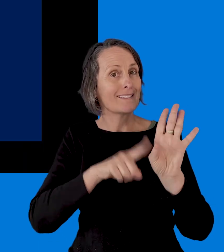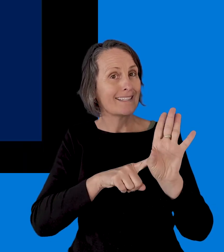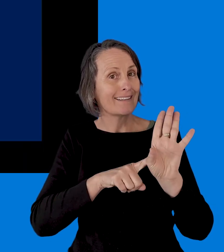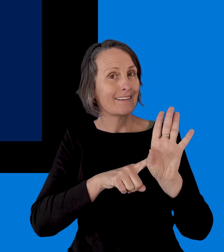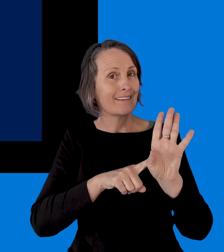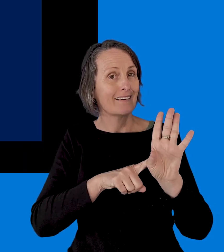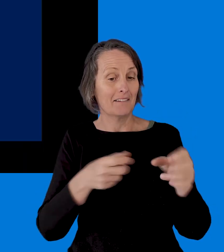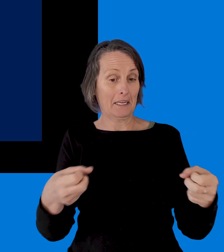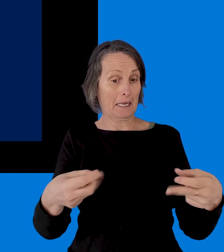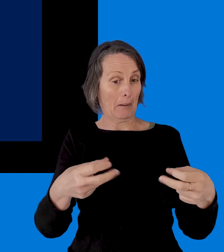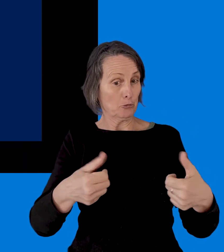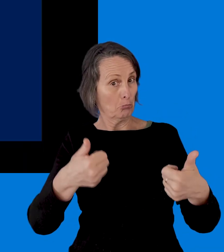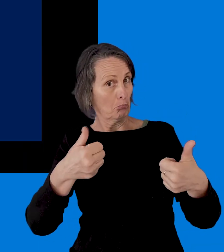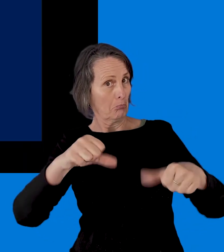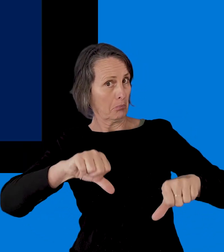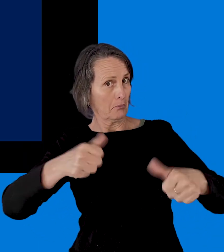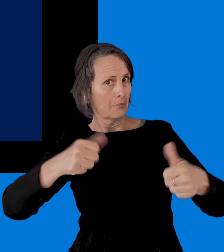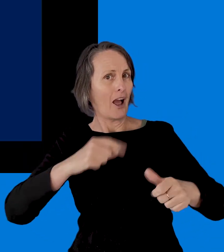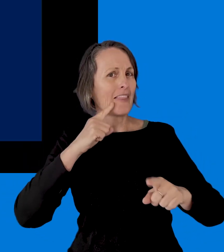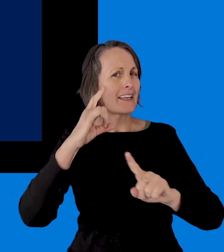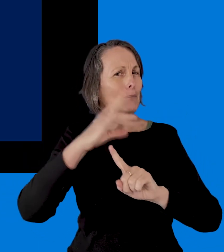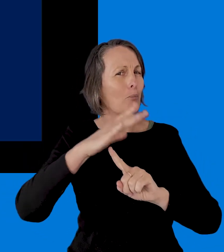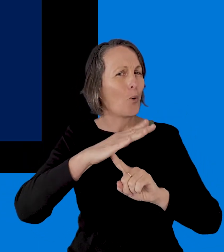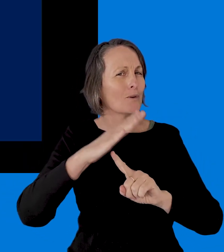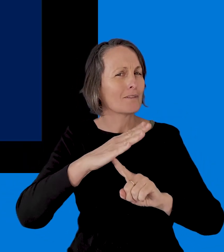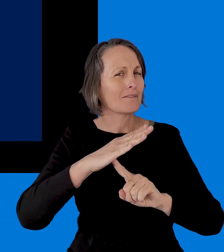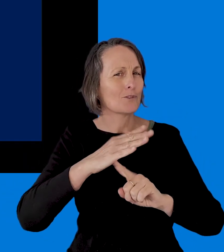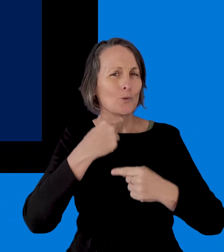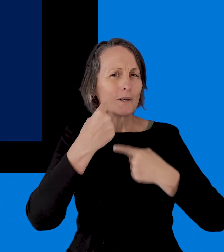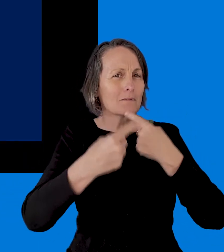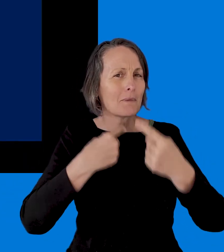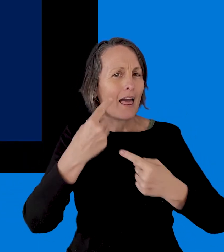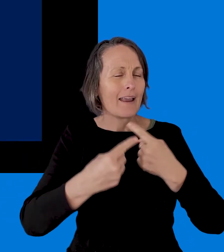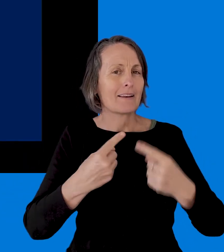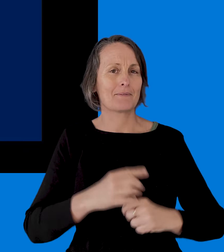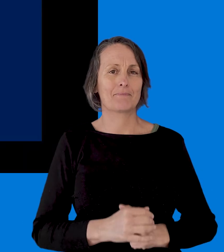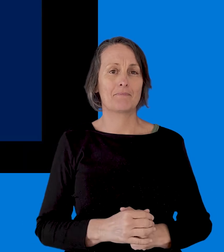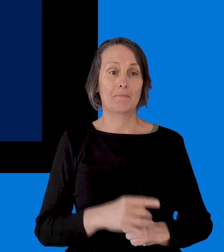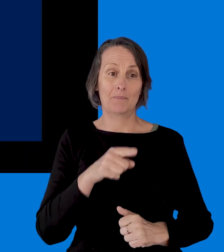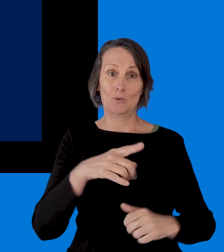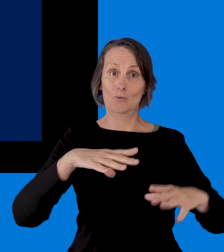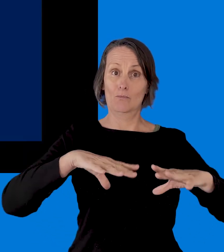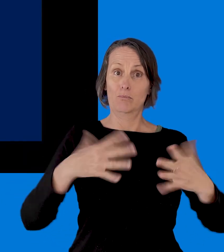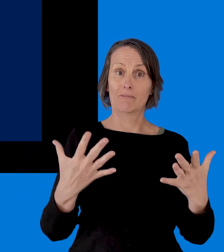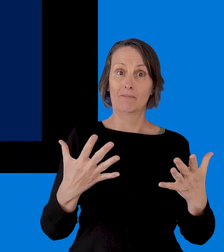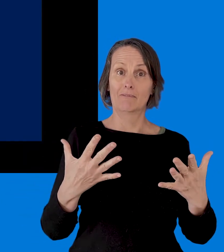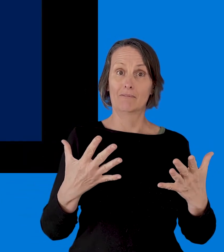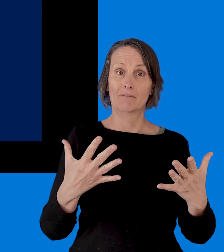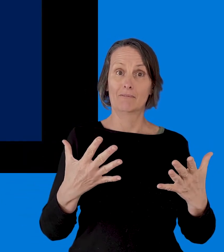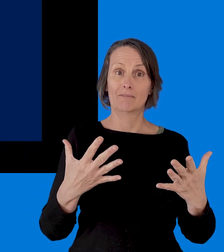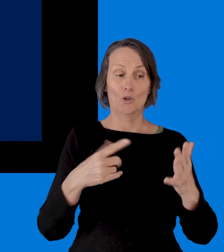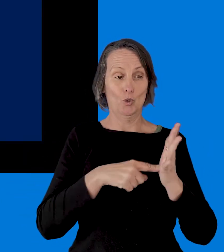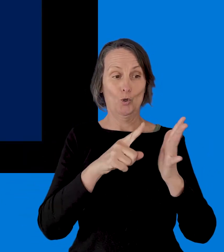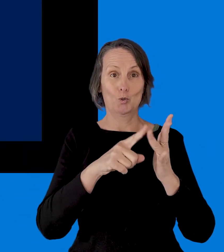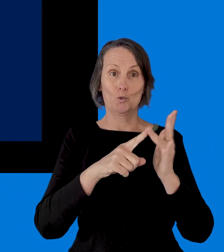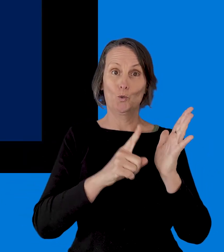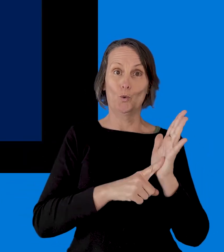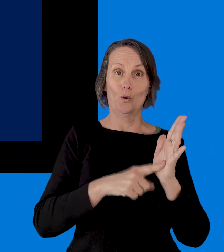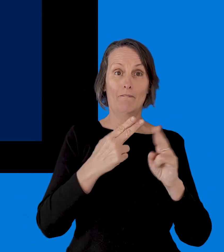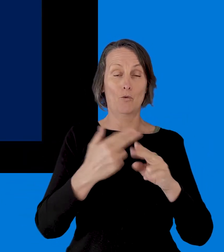discussion to have because we're looking at automated tools for generating transcripts and